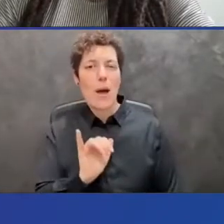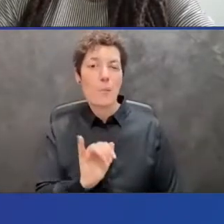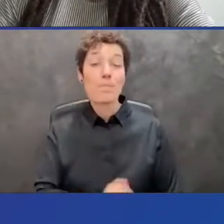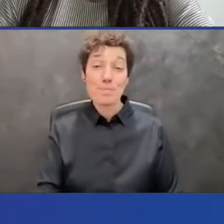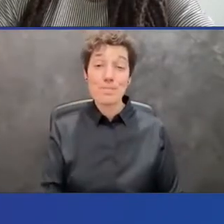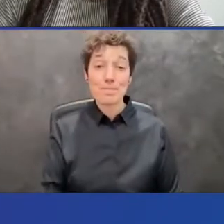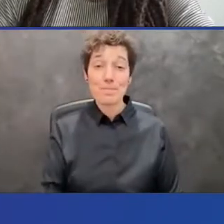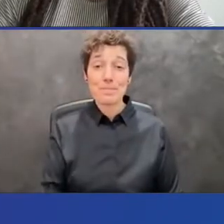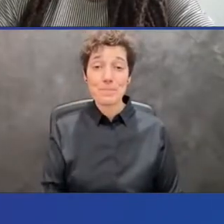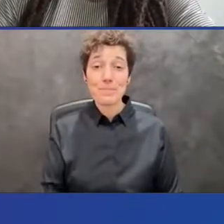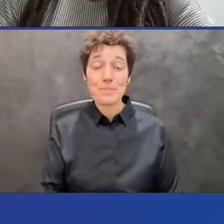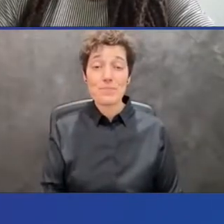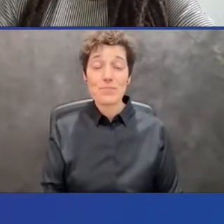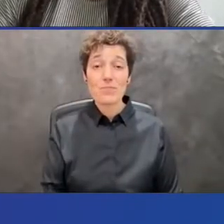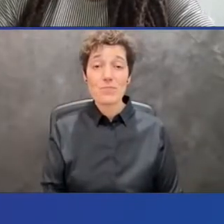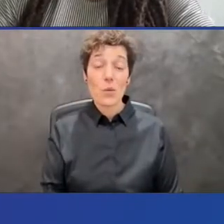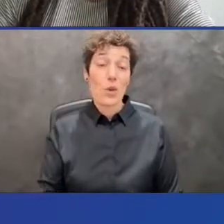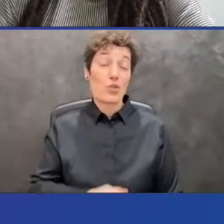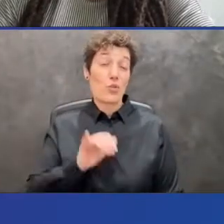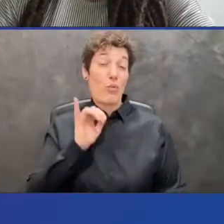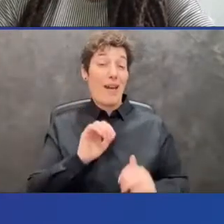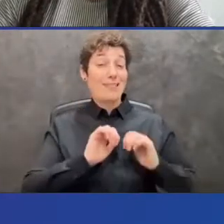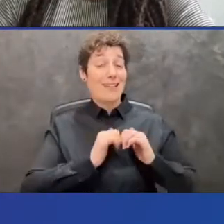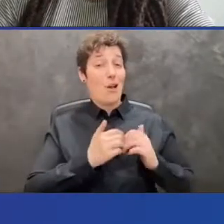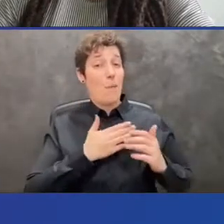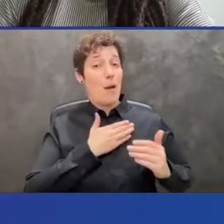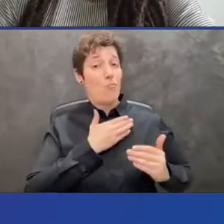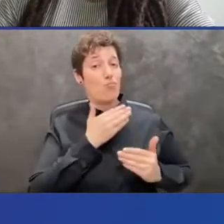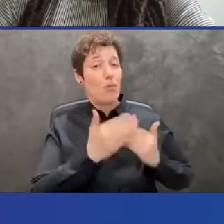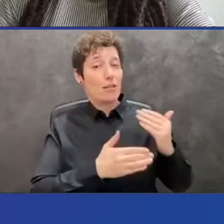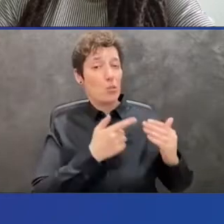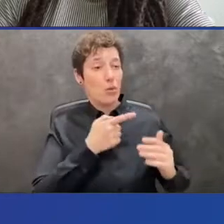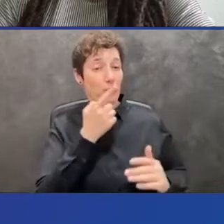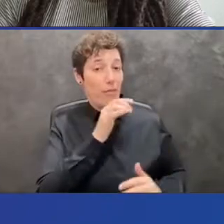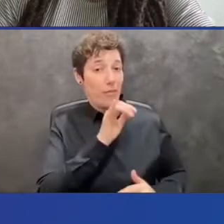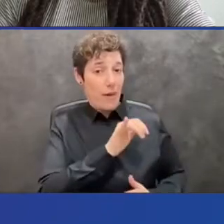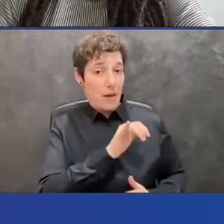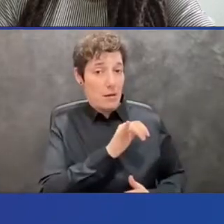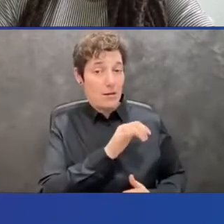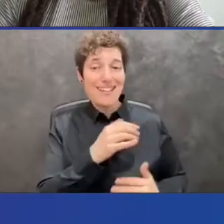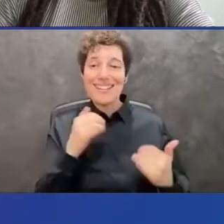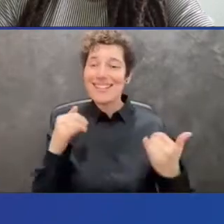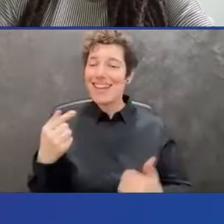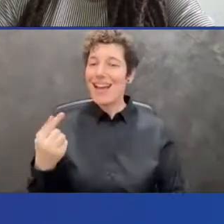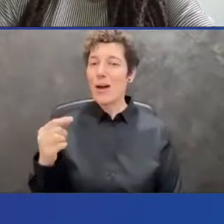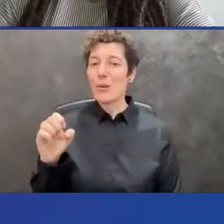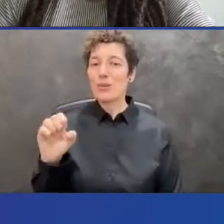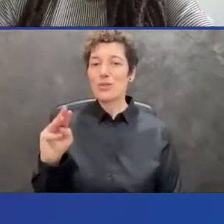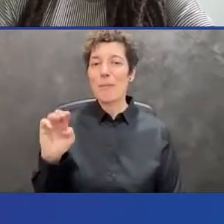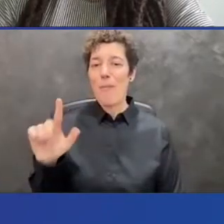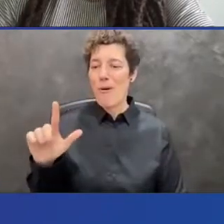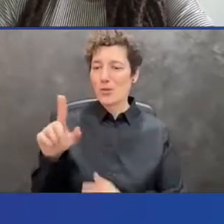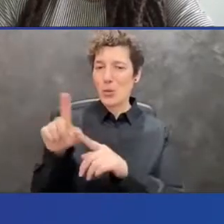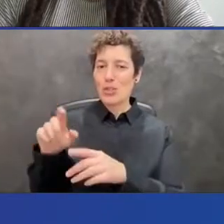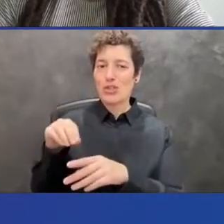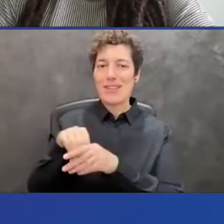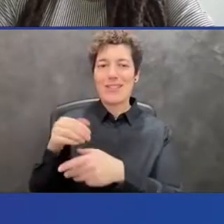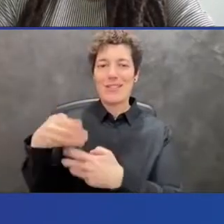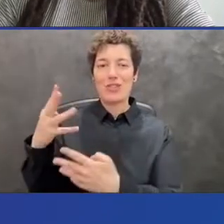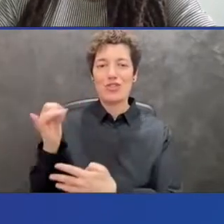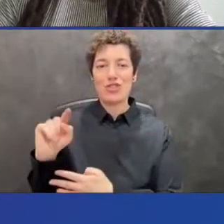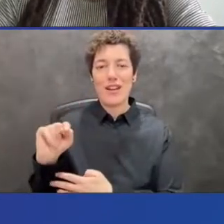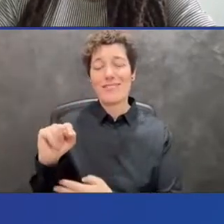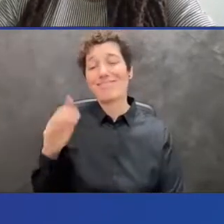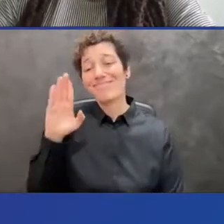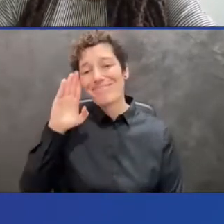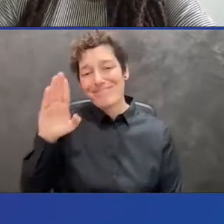that's how my process was on that end. Speaking to Jamal, and hi Jamal, I'm glad that you're here. The